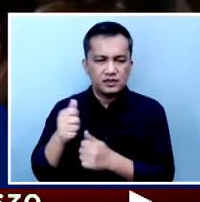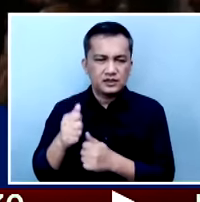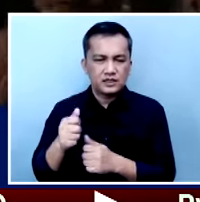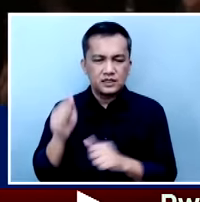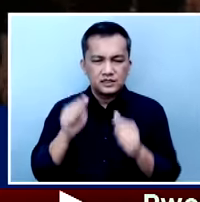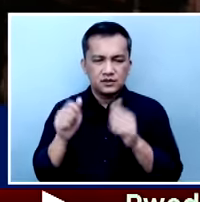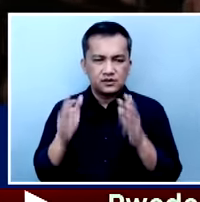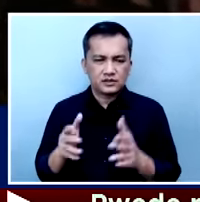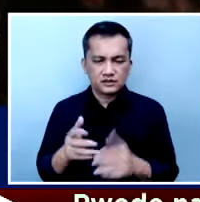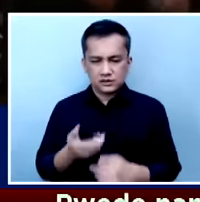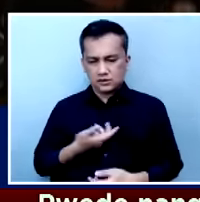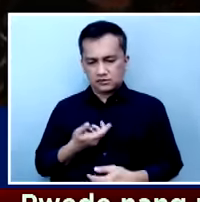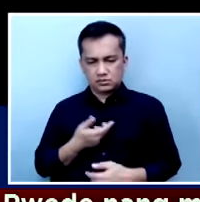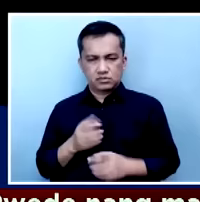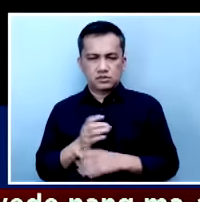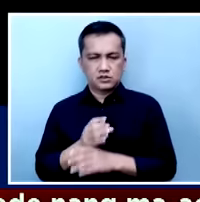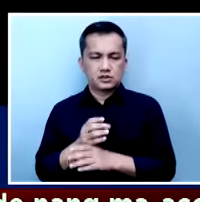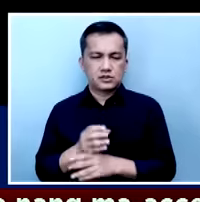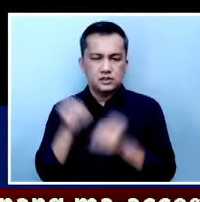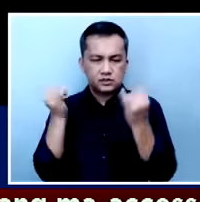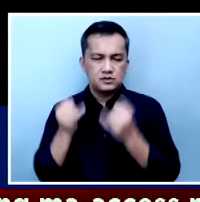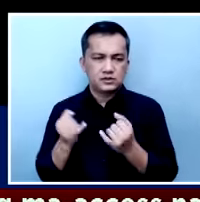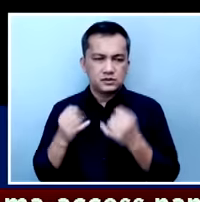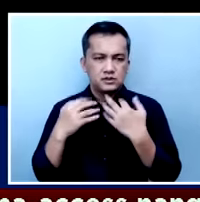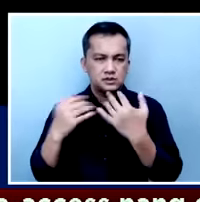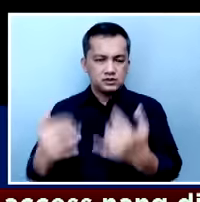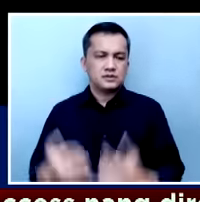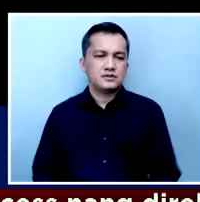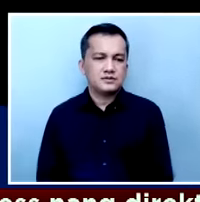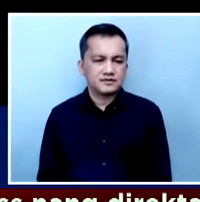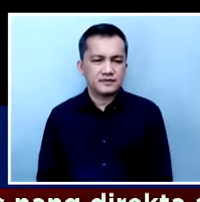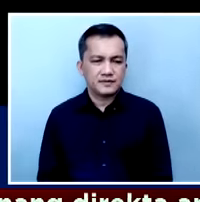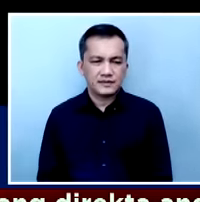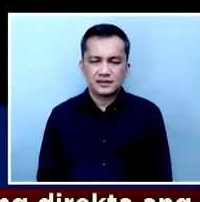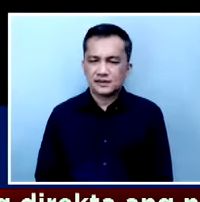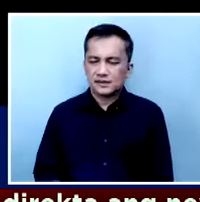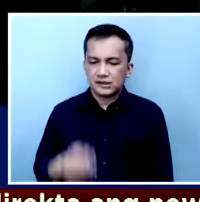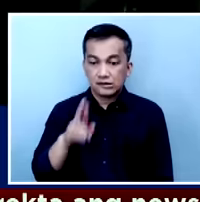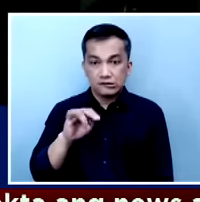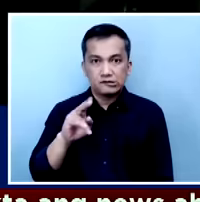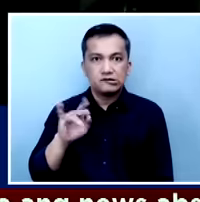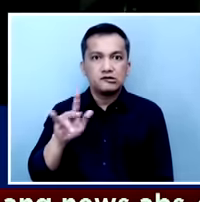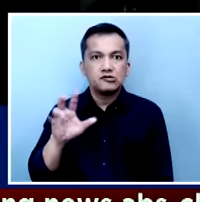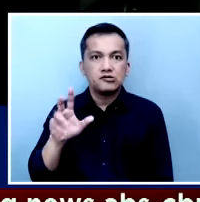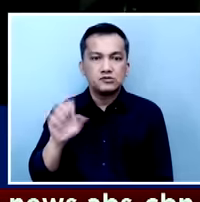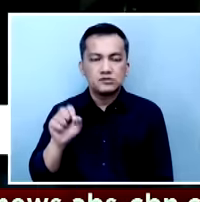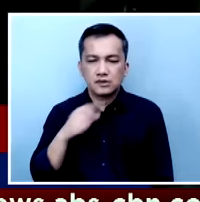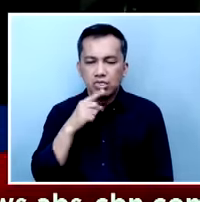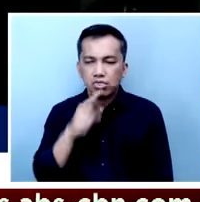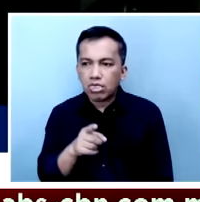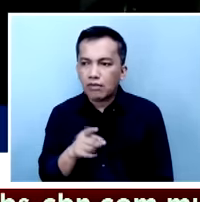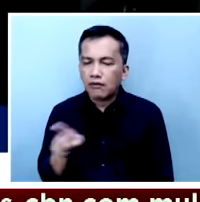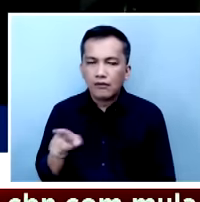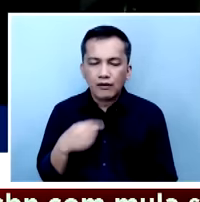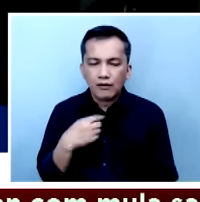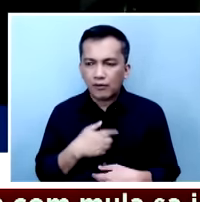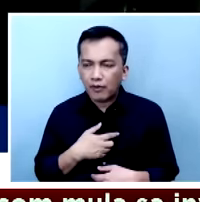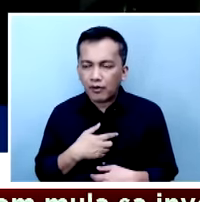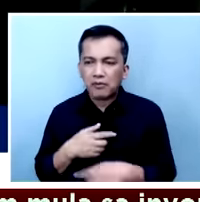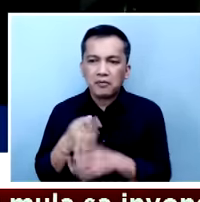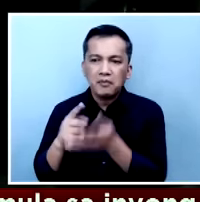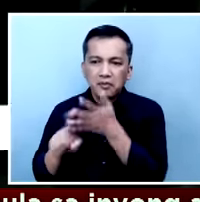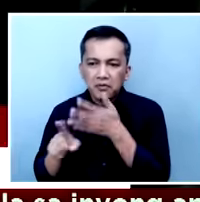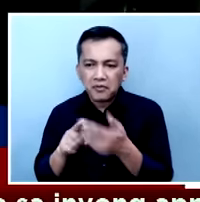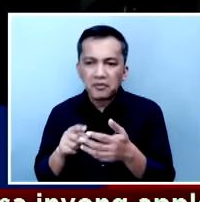ng kanilang image ang nasa audience. It's a ridiculous gig. You got to sit there and goof on people, but goof on them in such a pleasant